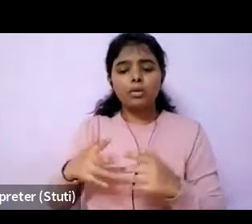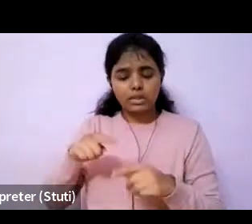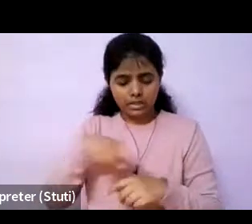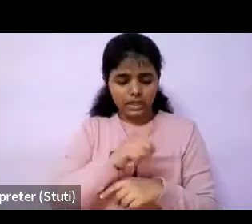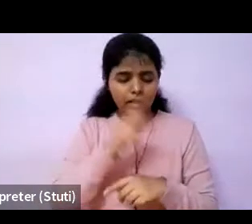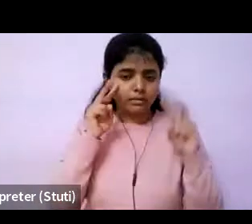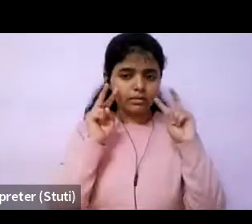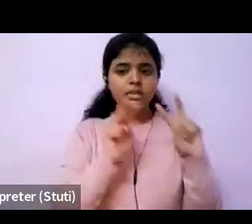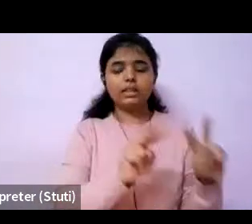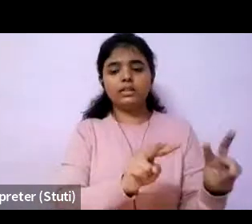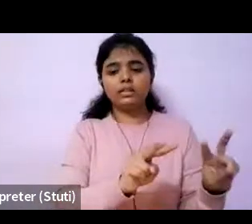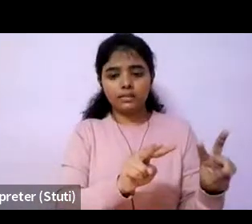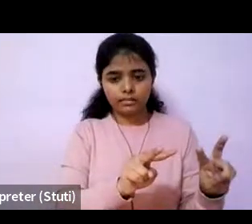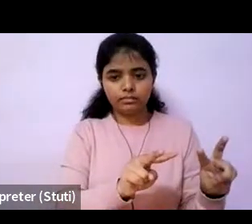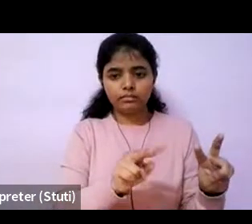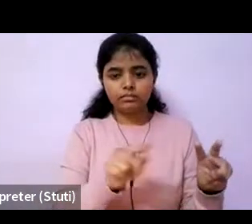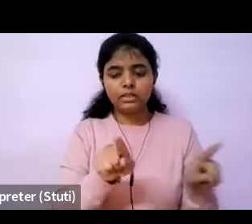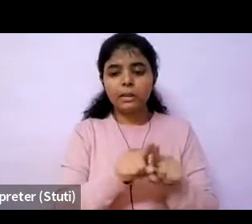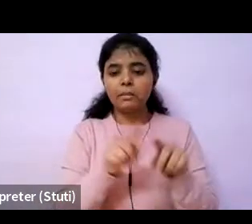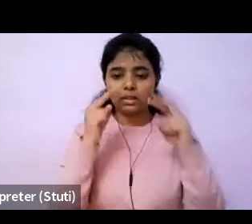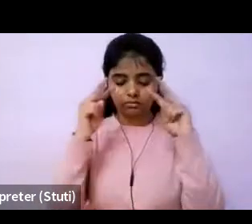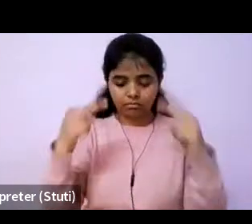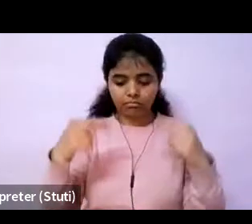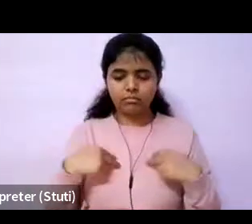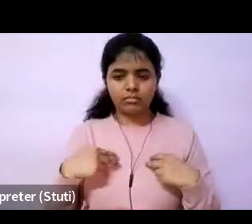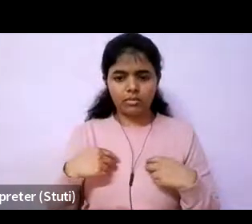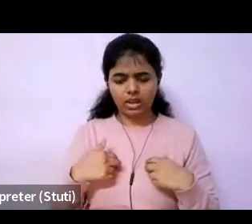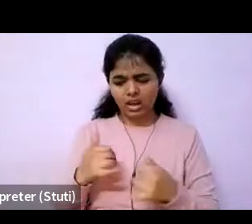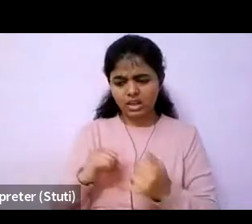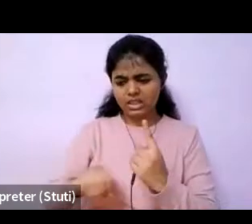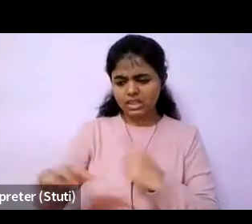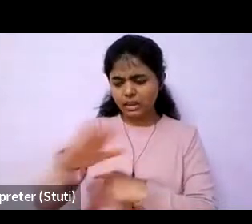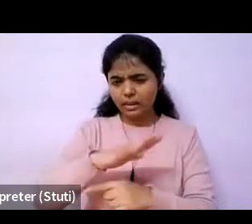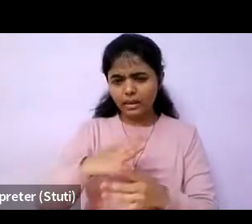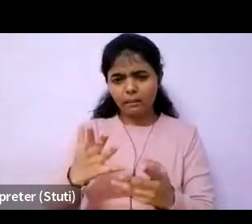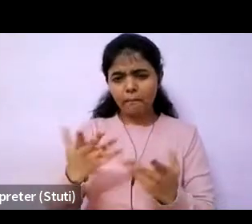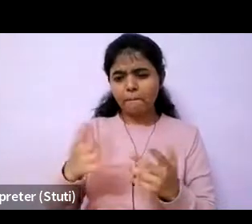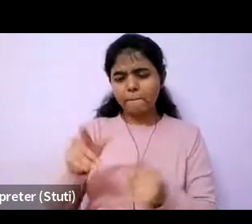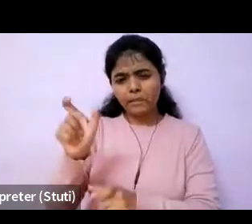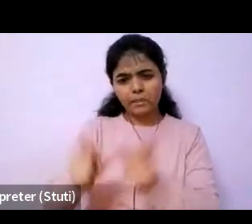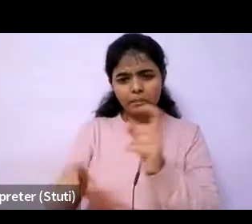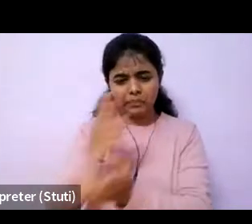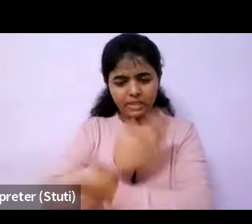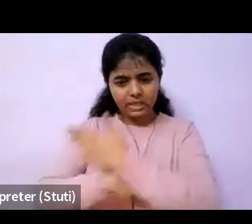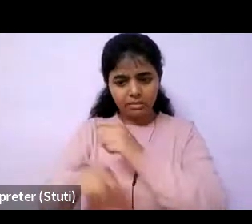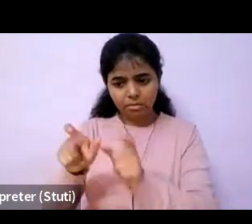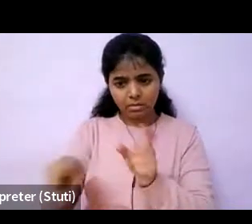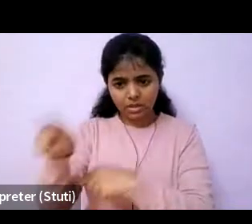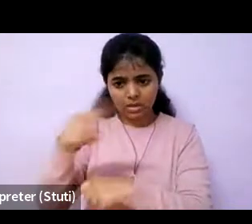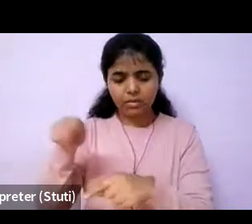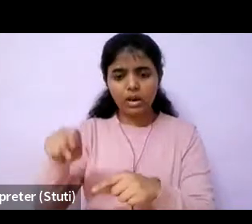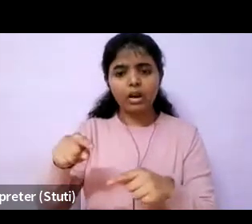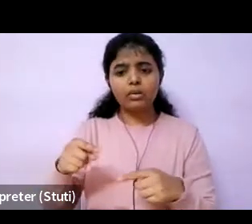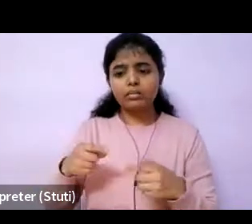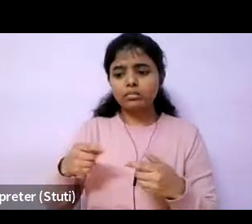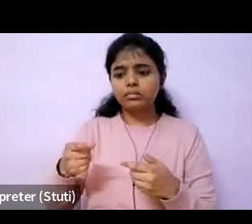not, I mean, something that they did not want. And